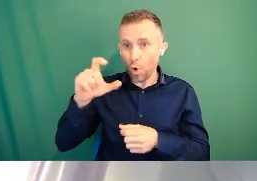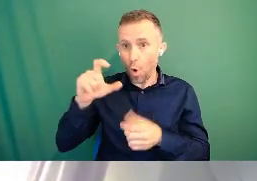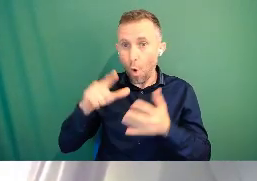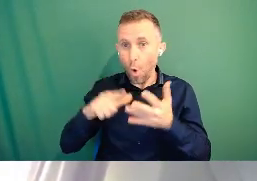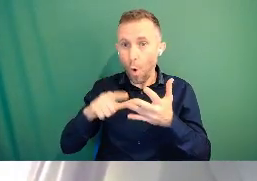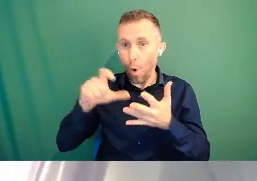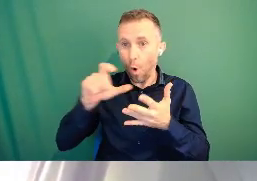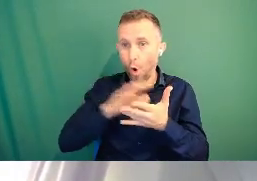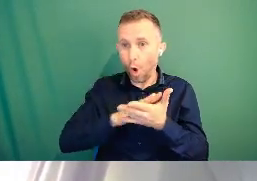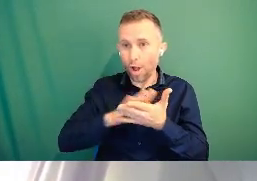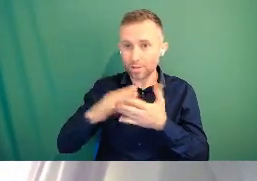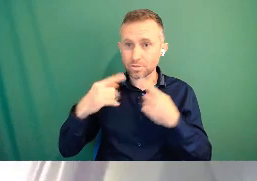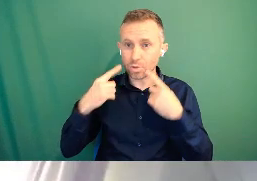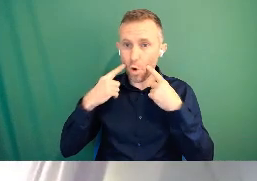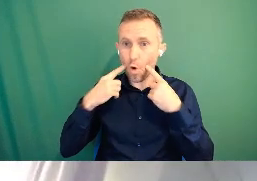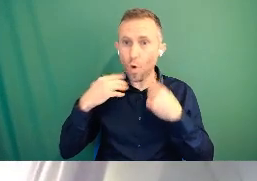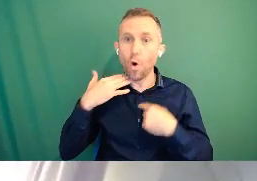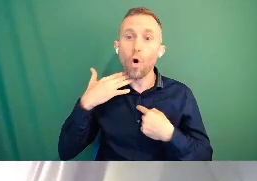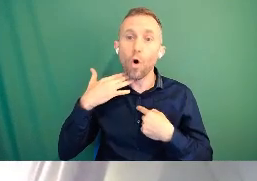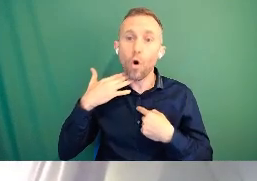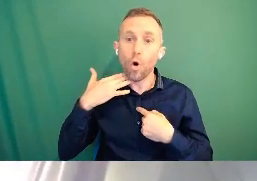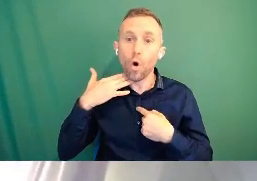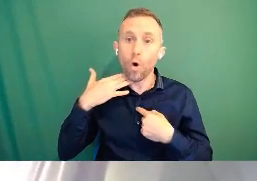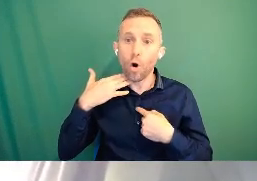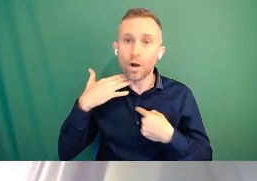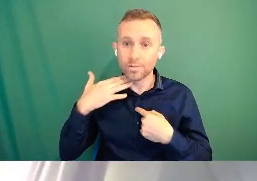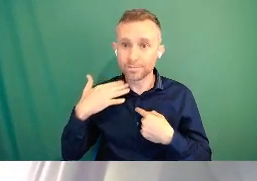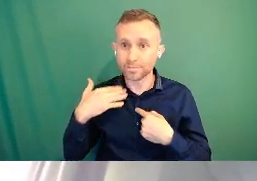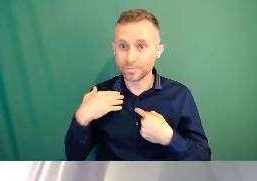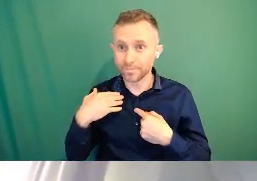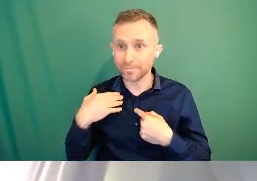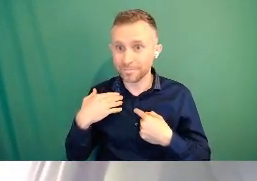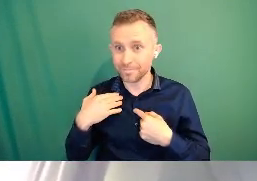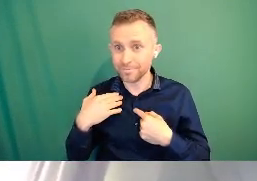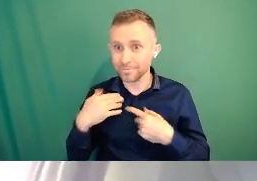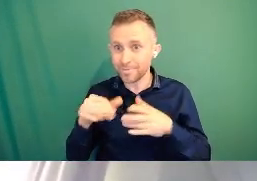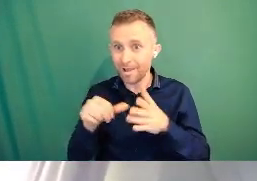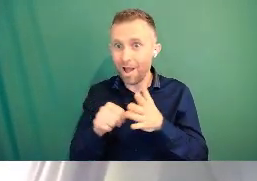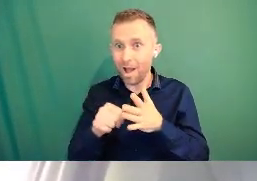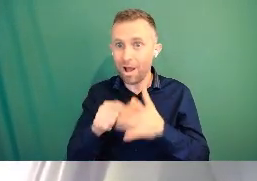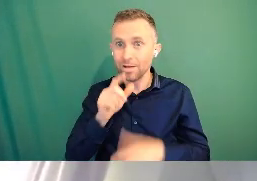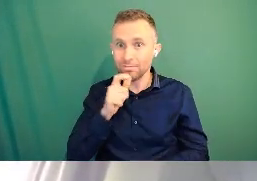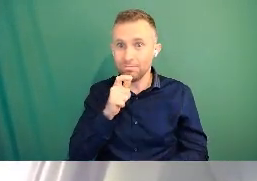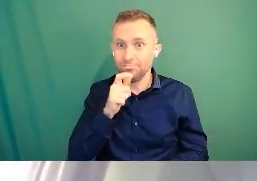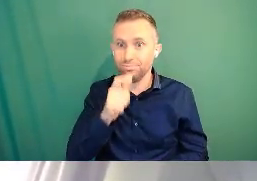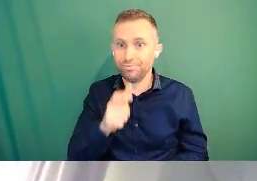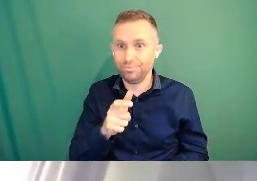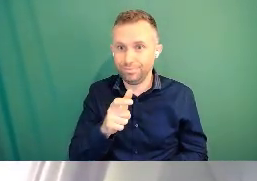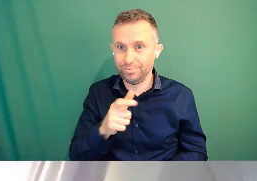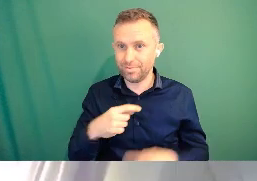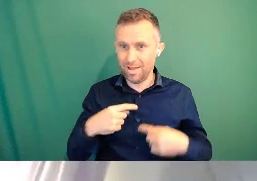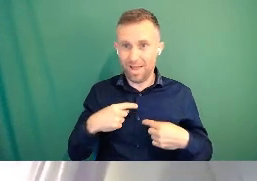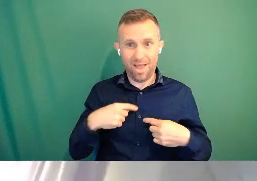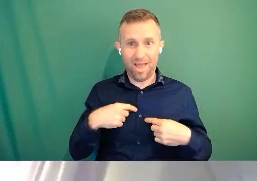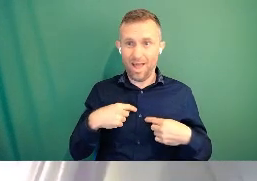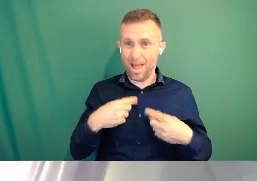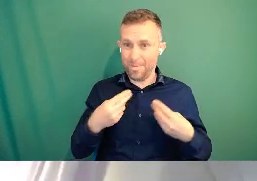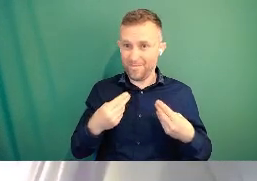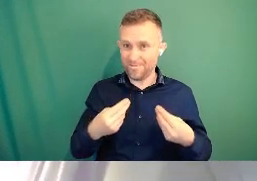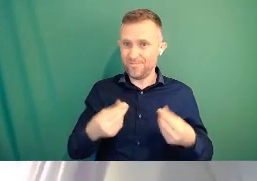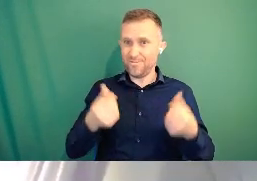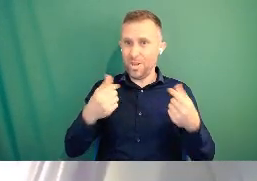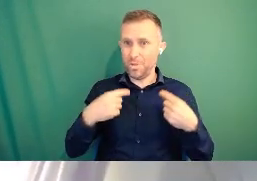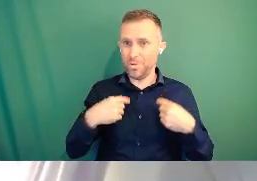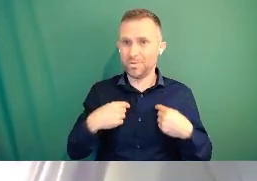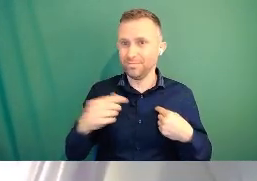this sound. But once you've picked that up, it just gets easier and easier and easier. Unfortunately, I'm still at the bottom, so I'm still picking